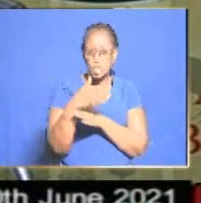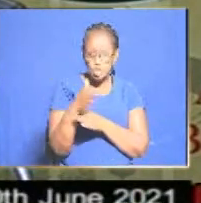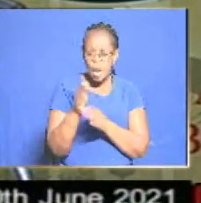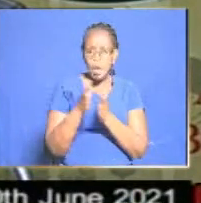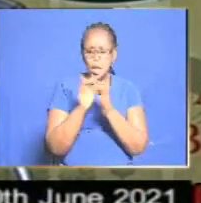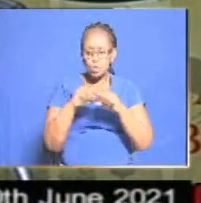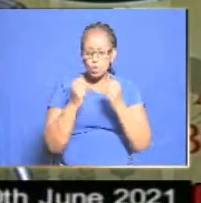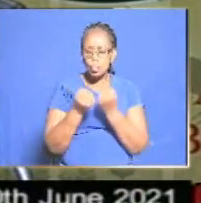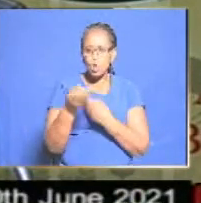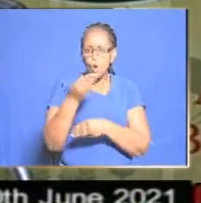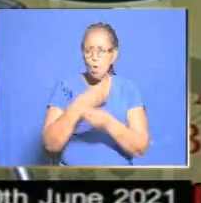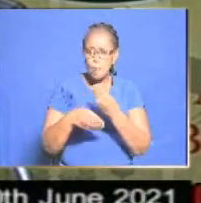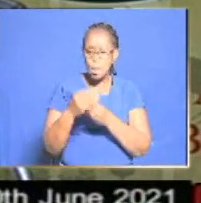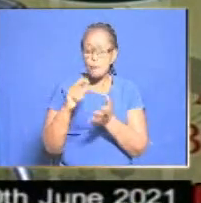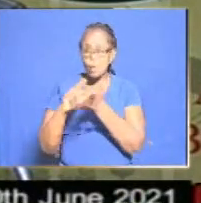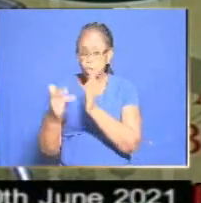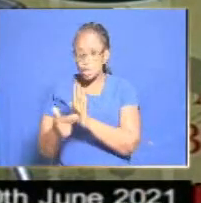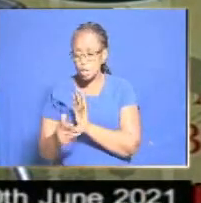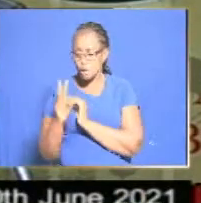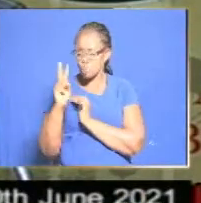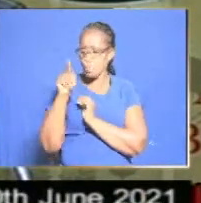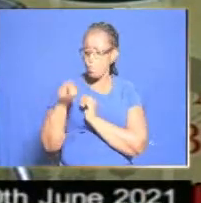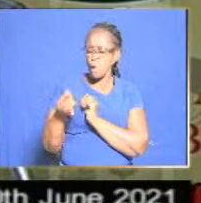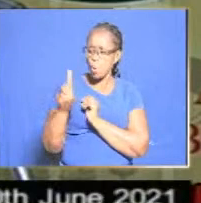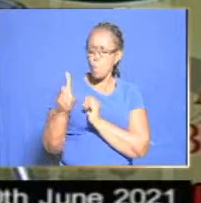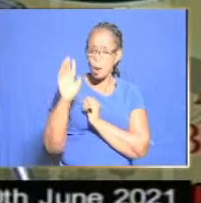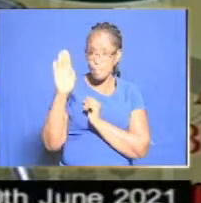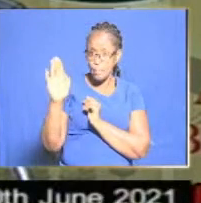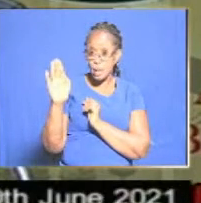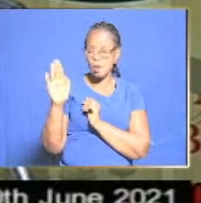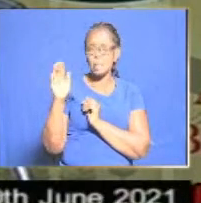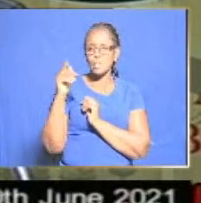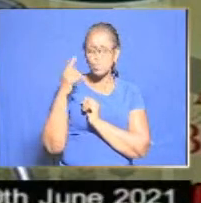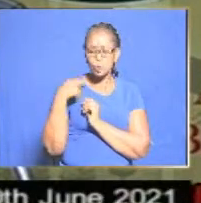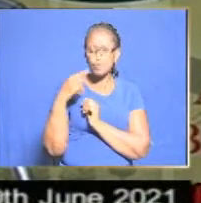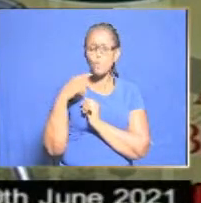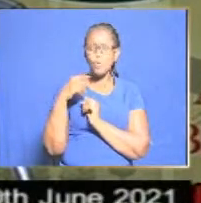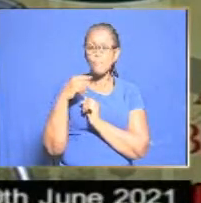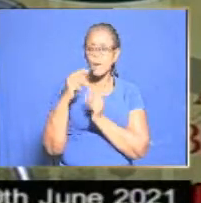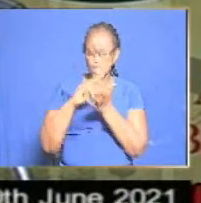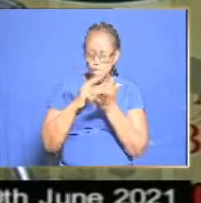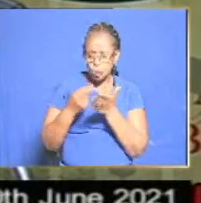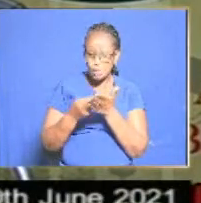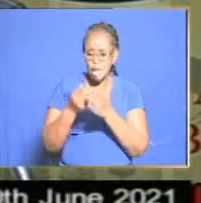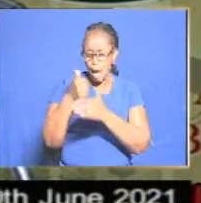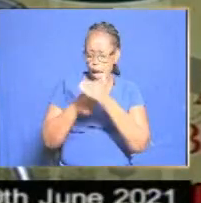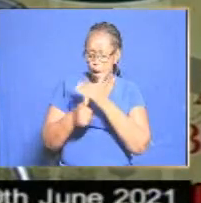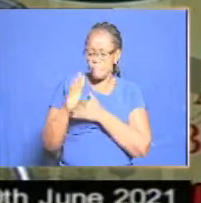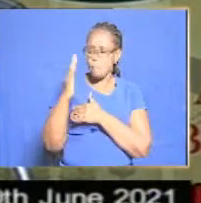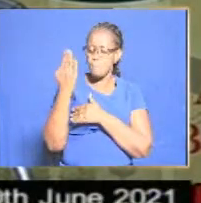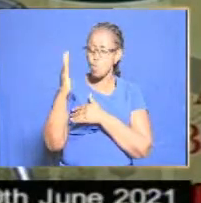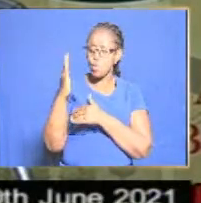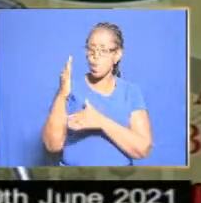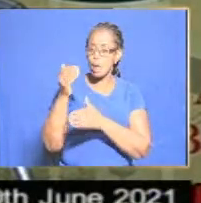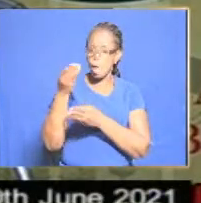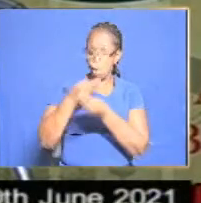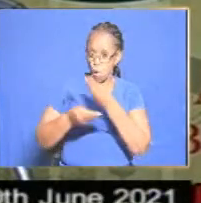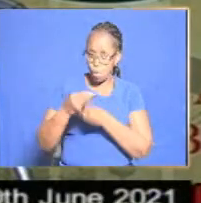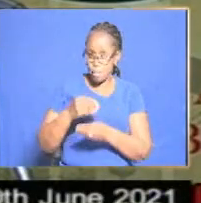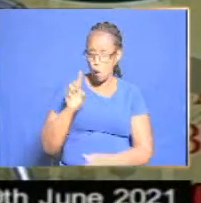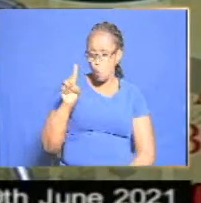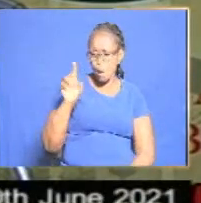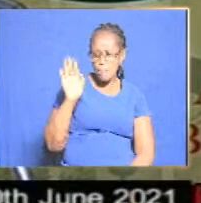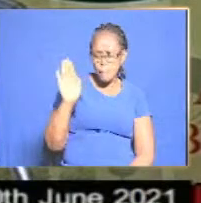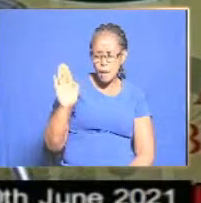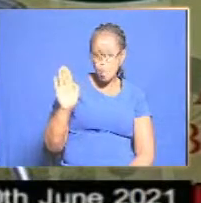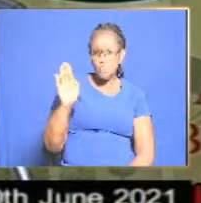project, Kenya shilling 2.1 billion for exploitation of living resources under the blue economy, Kenya shilling 1 billion